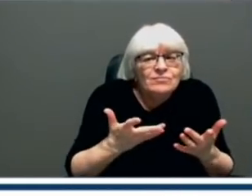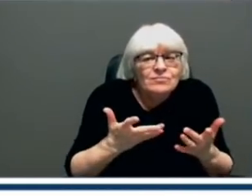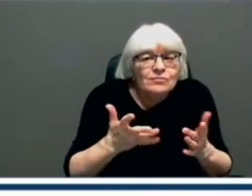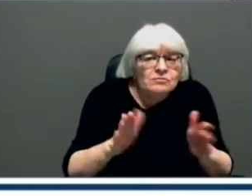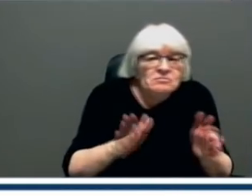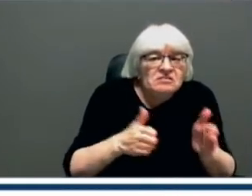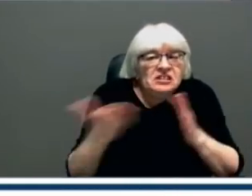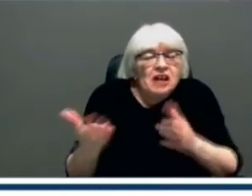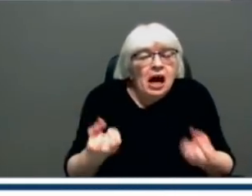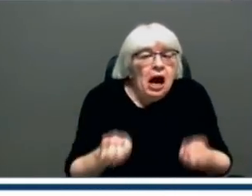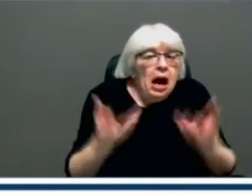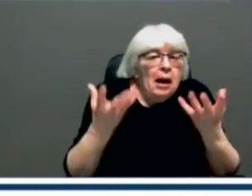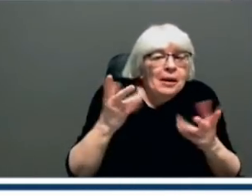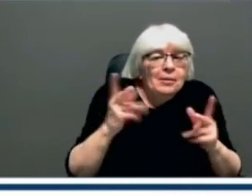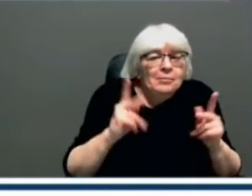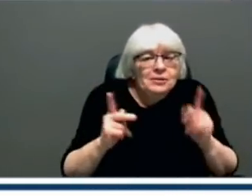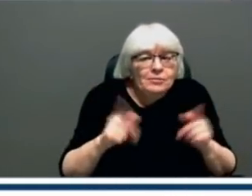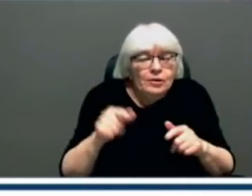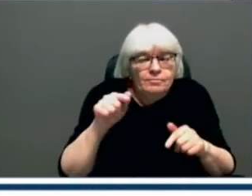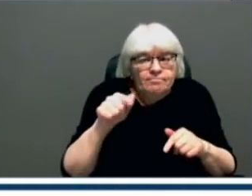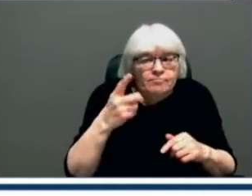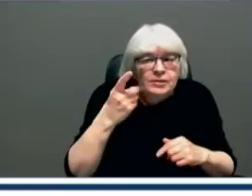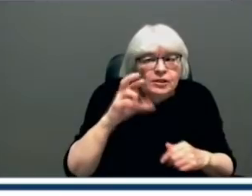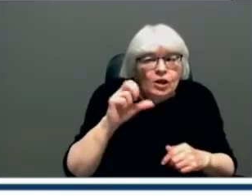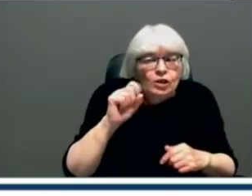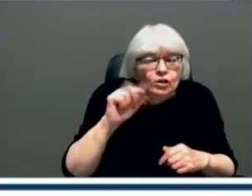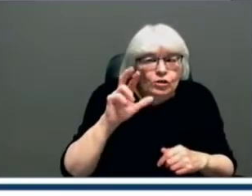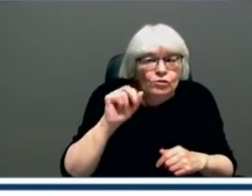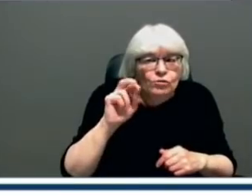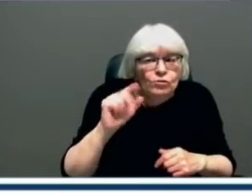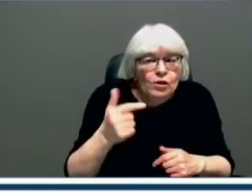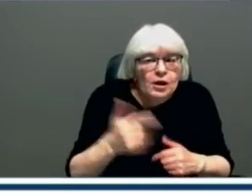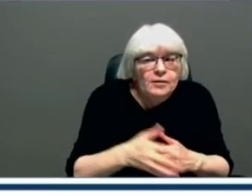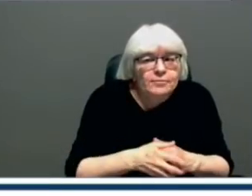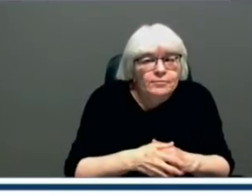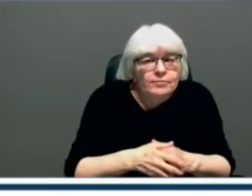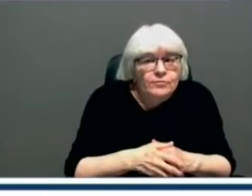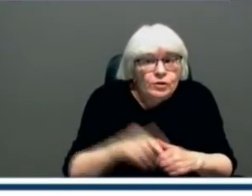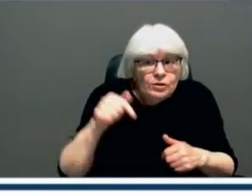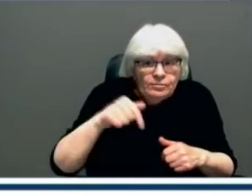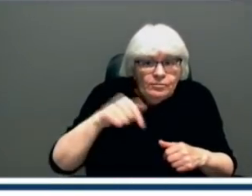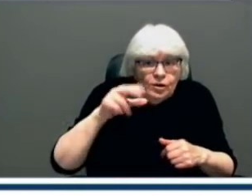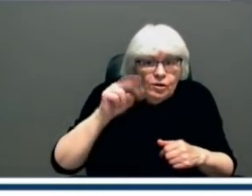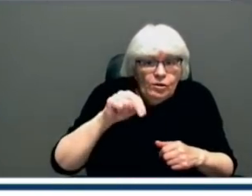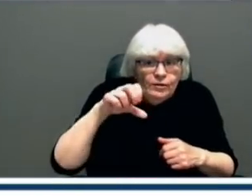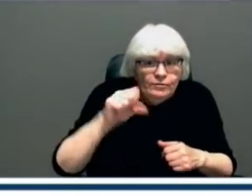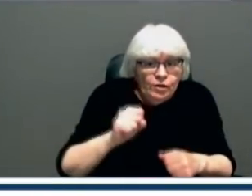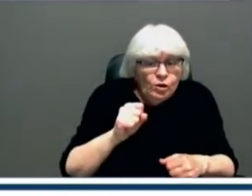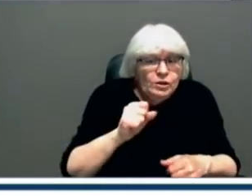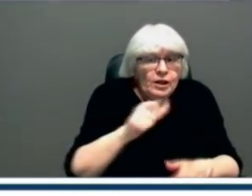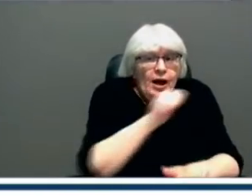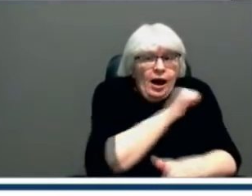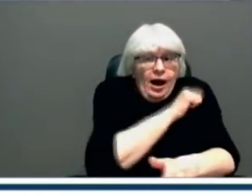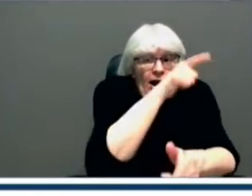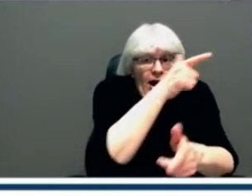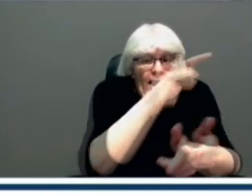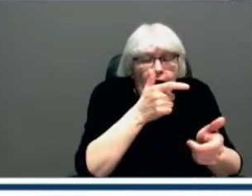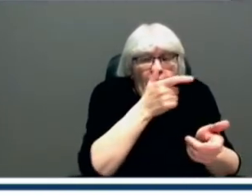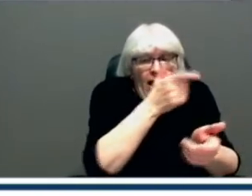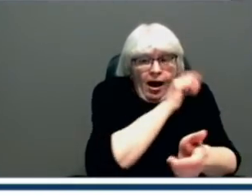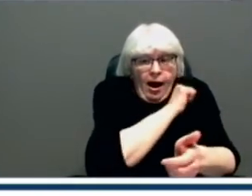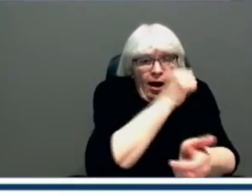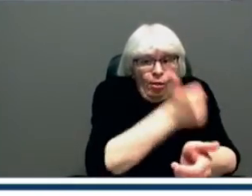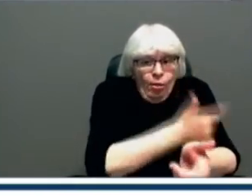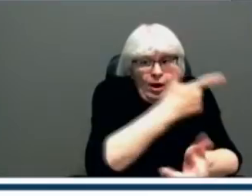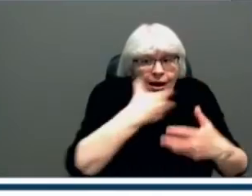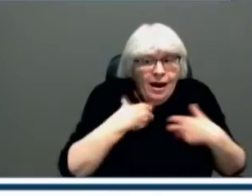So we model the Nova Scotia Health Authority as there's our leads on modeling, and they model really case numbers